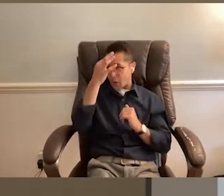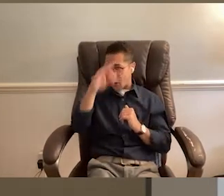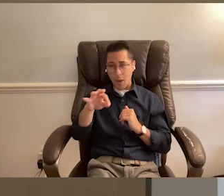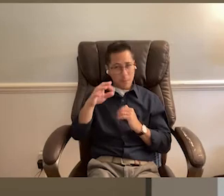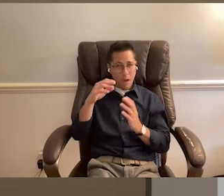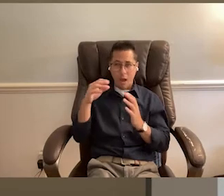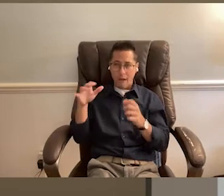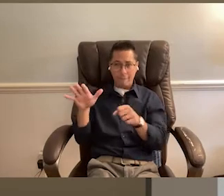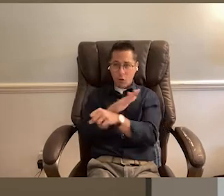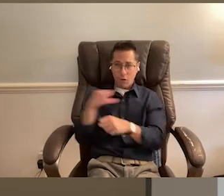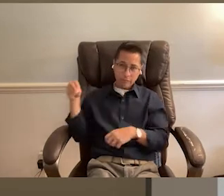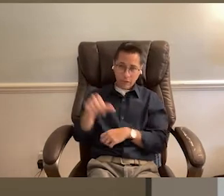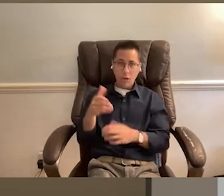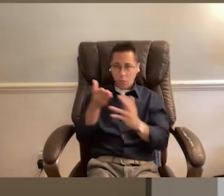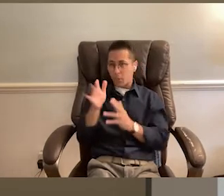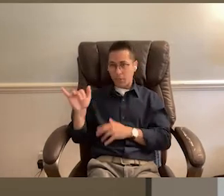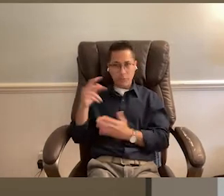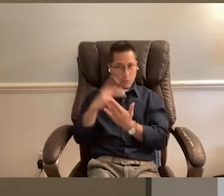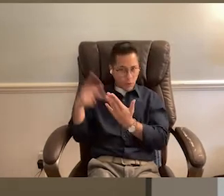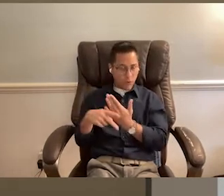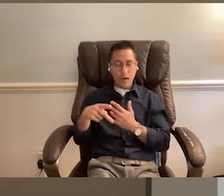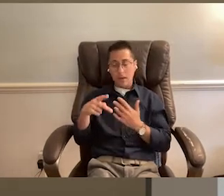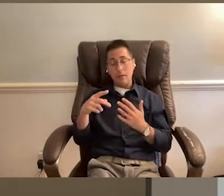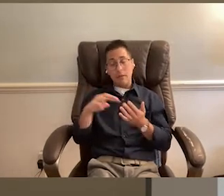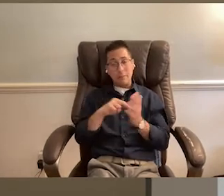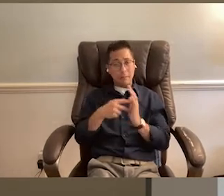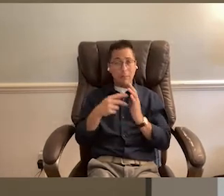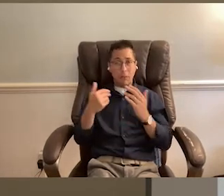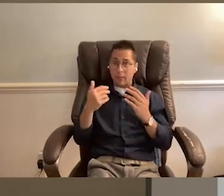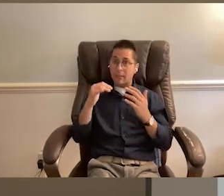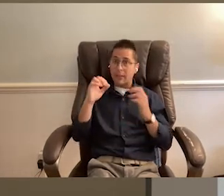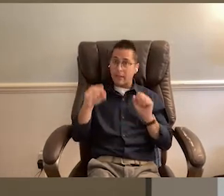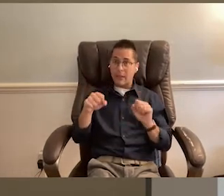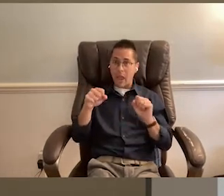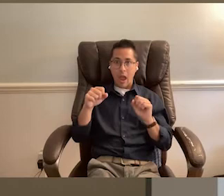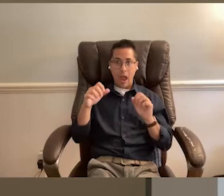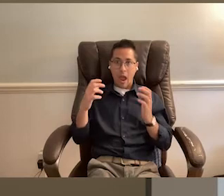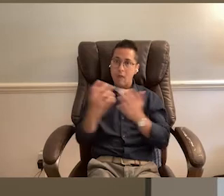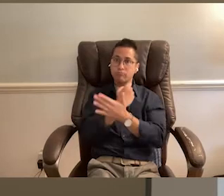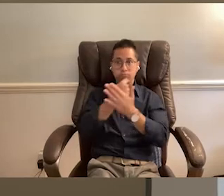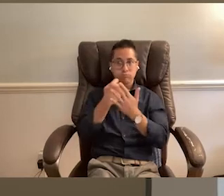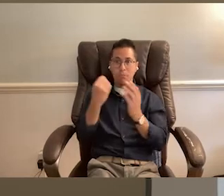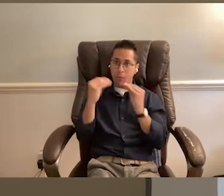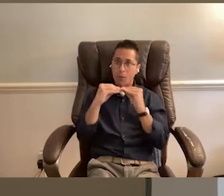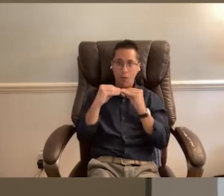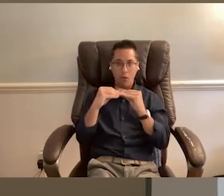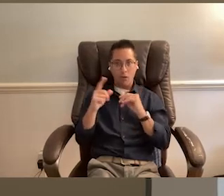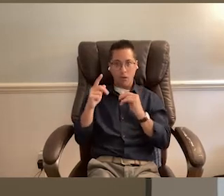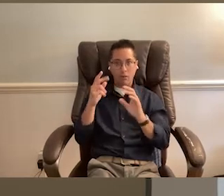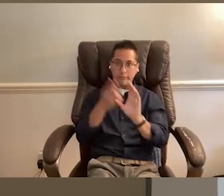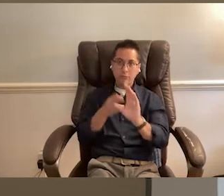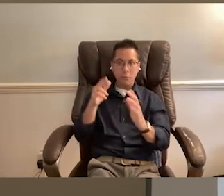do more of the prompting, make sure everything's clean, make sure everyone's getting up for the day, getting ready to go. And we're also